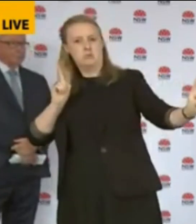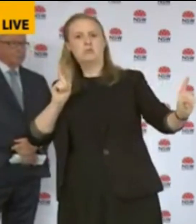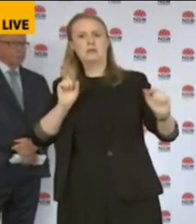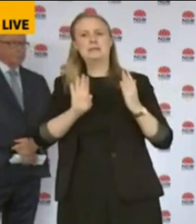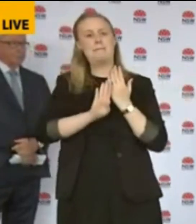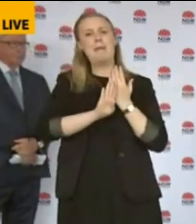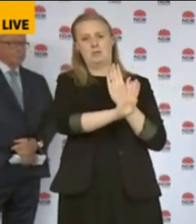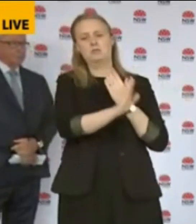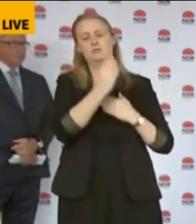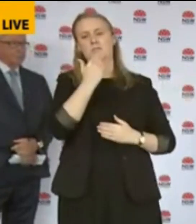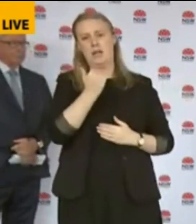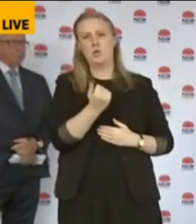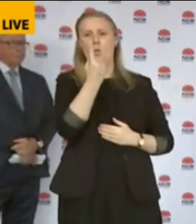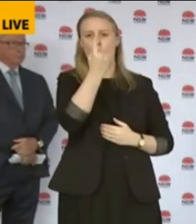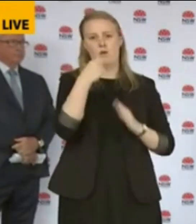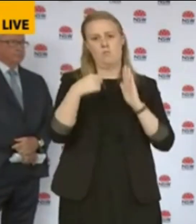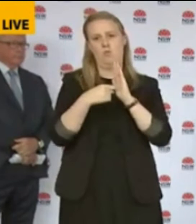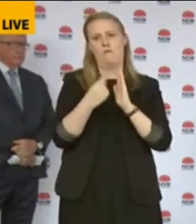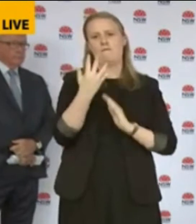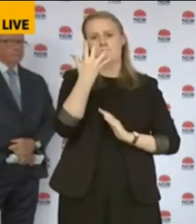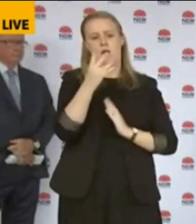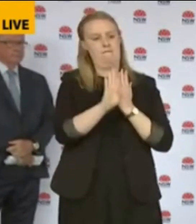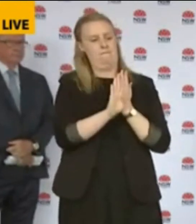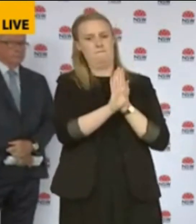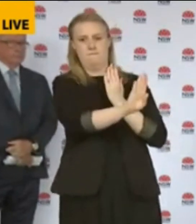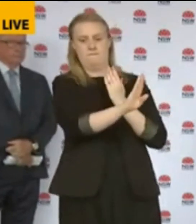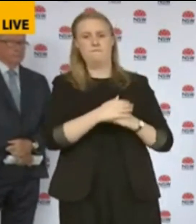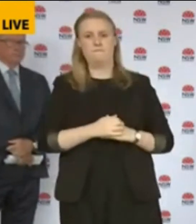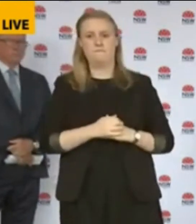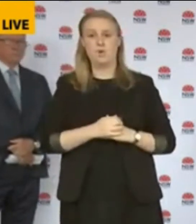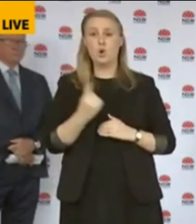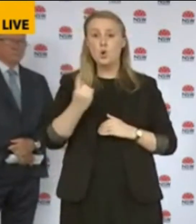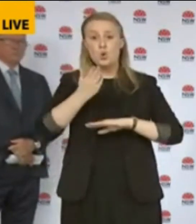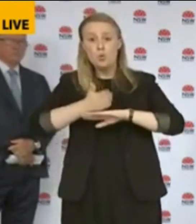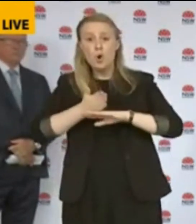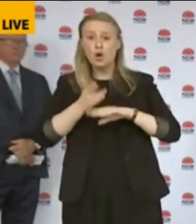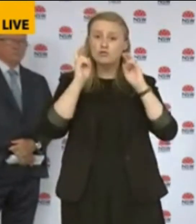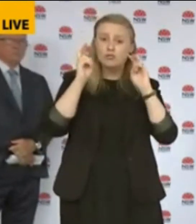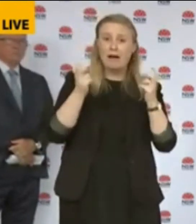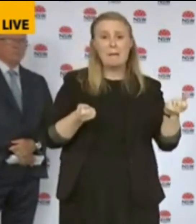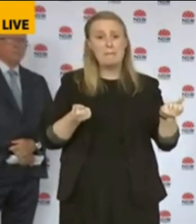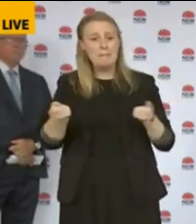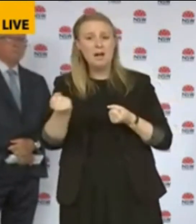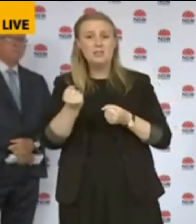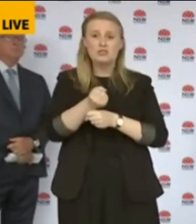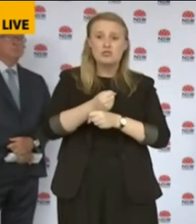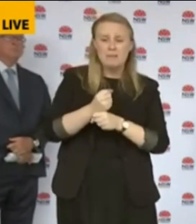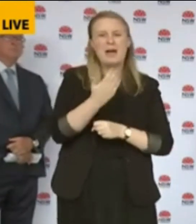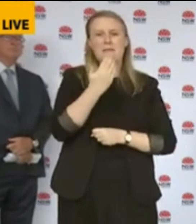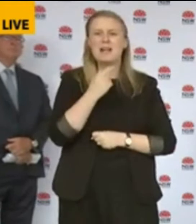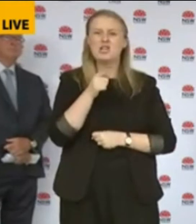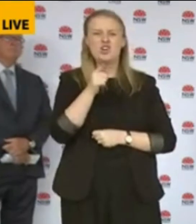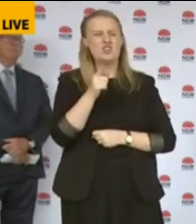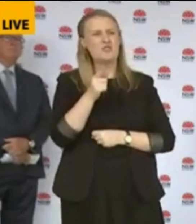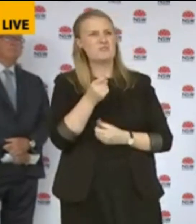respect our staff. They're doing an amazing job under very difficult circumstances, and the great cooperation we've had with the SCG says we have